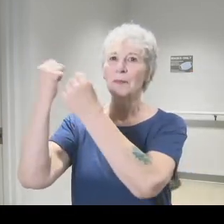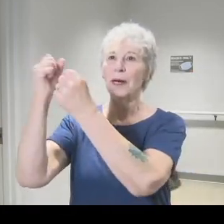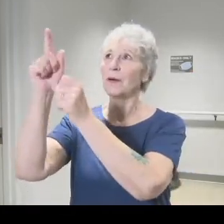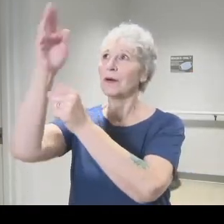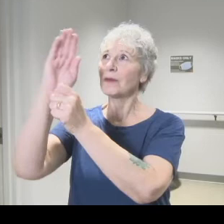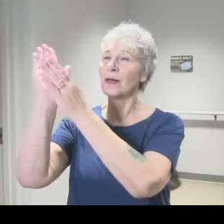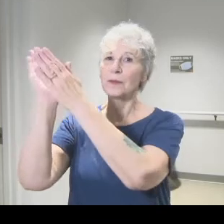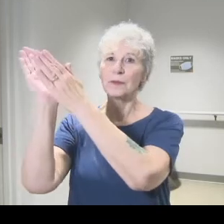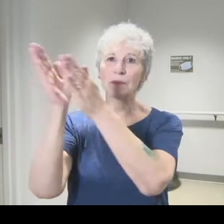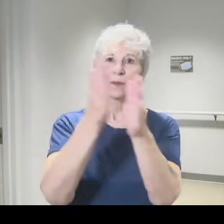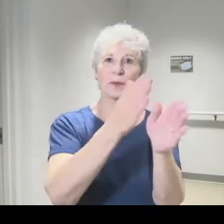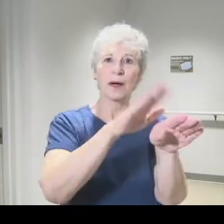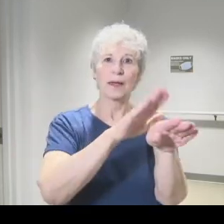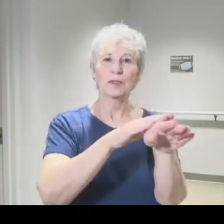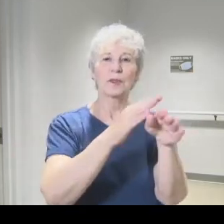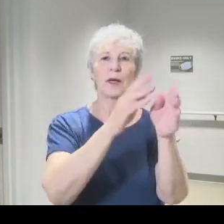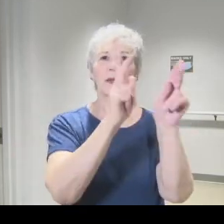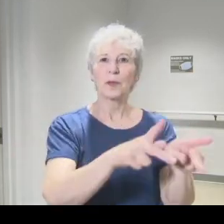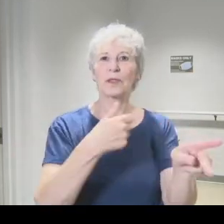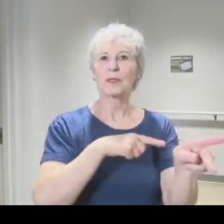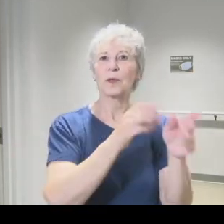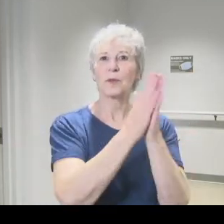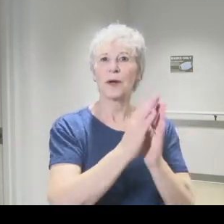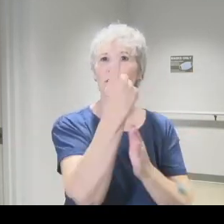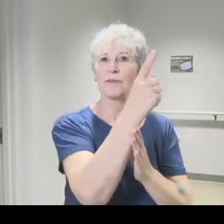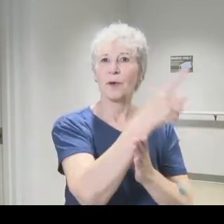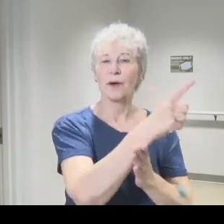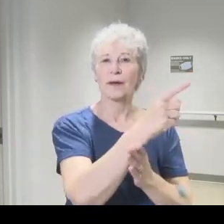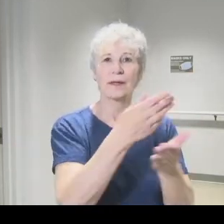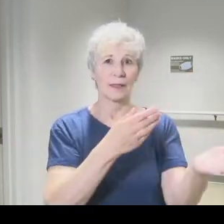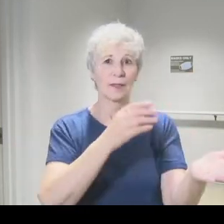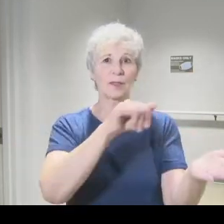we're praying for. In this case, Jeremy and Kayla.